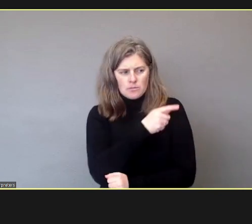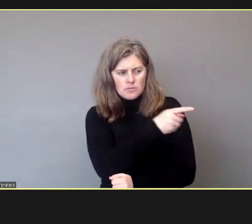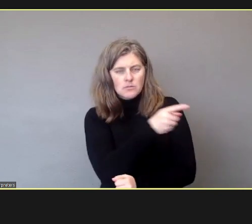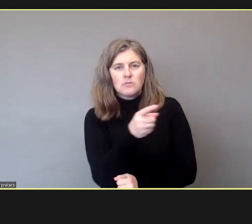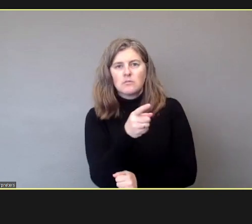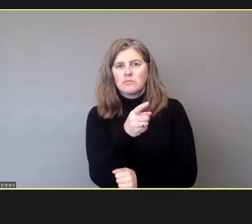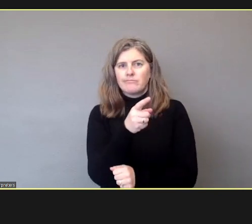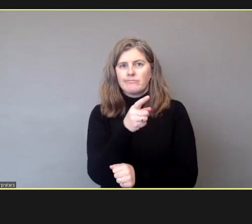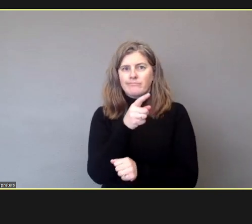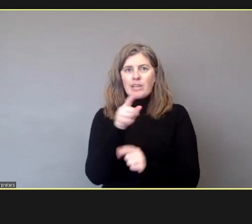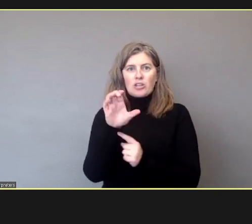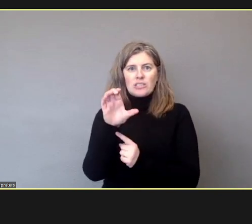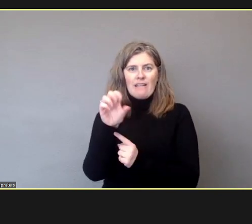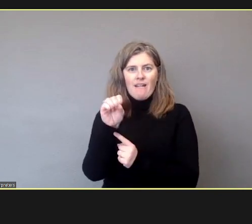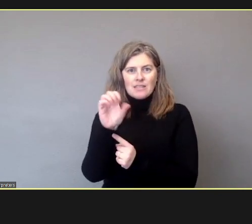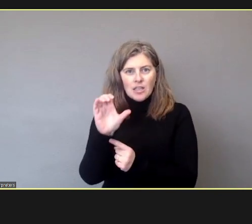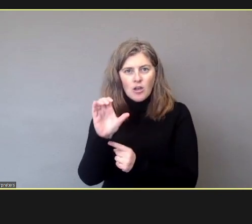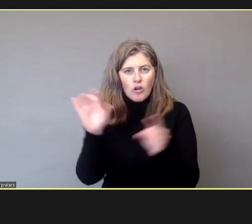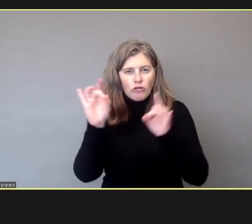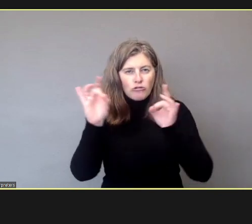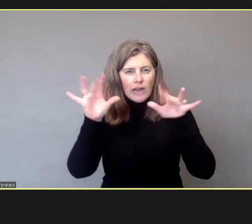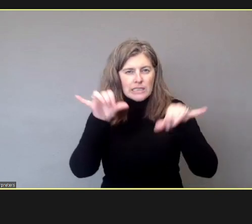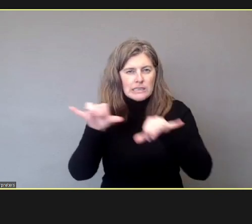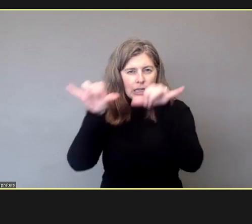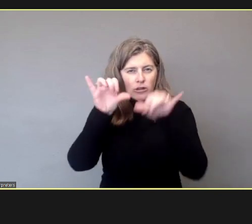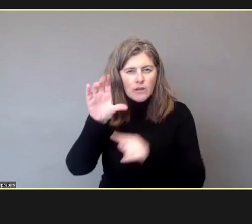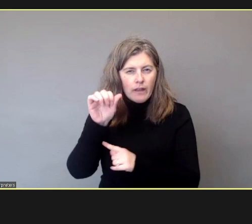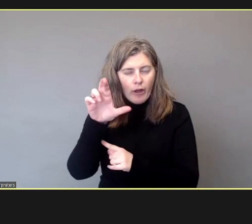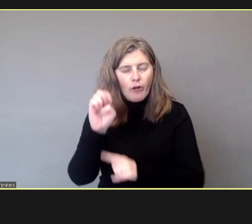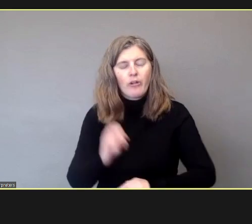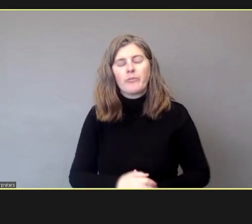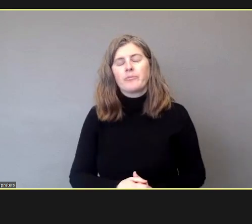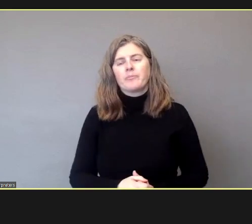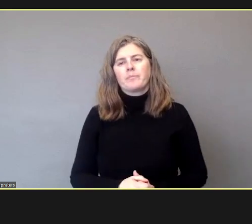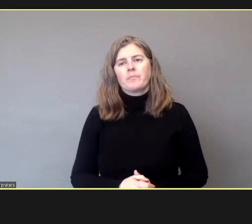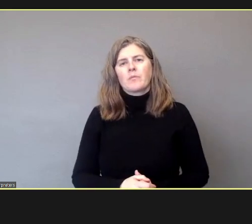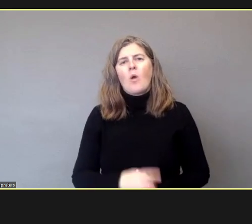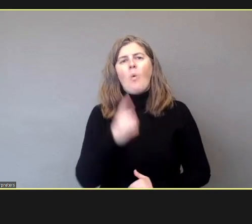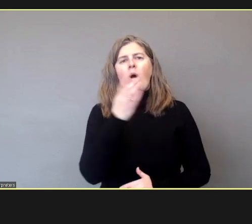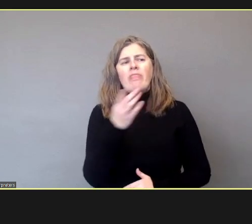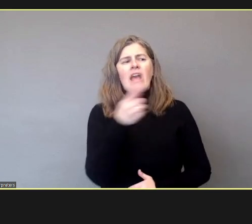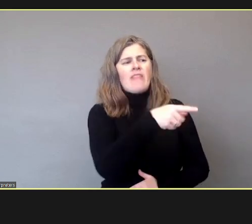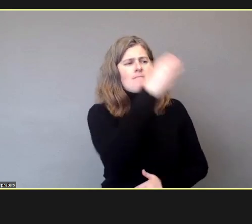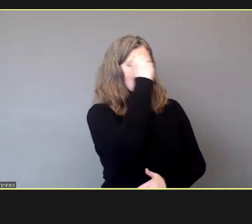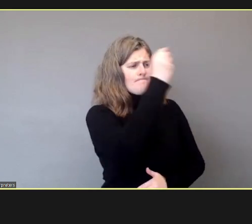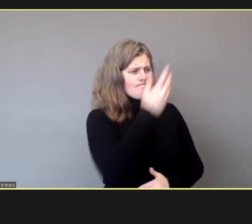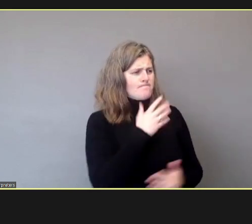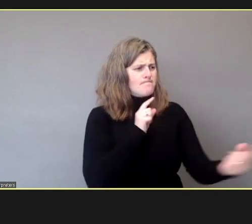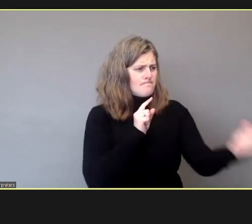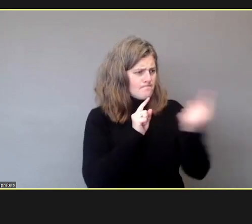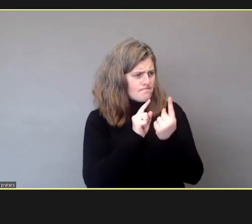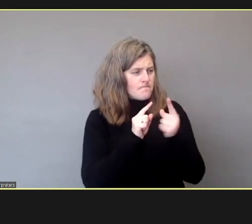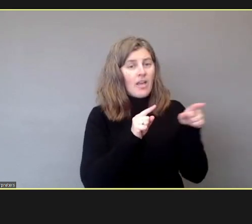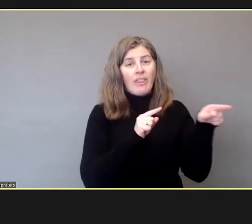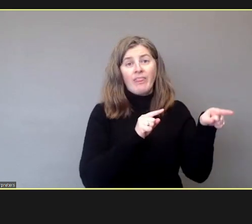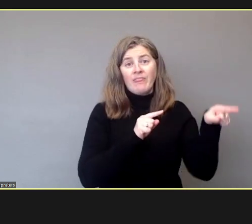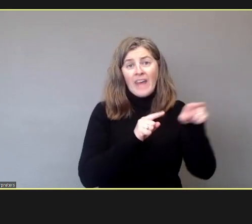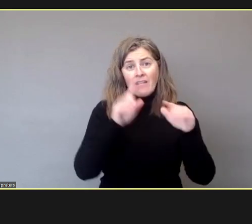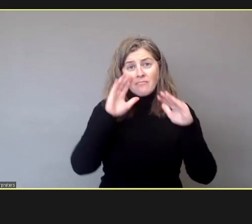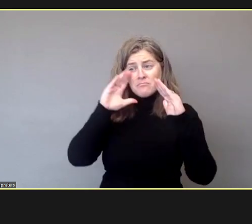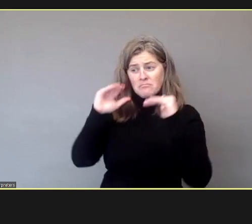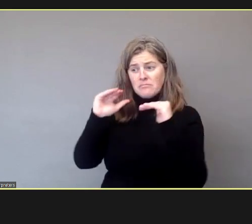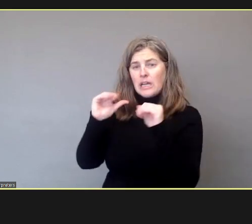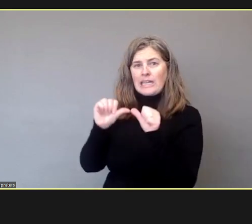under crisis standards of care. And one thing they did speak to me about, though, was that they anticipated